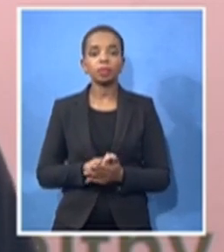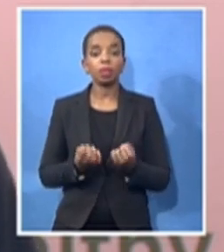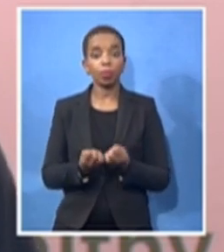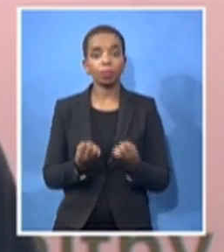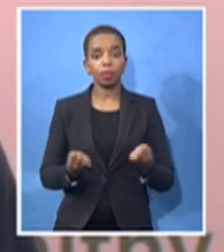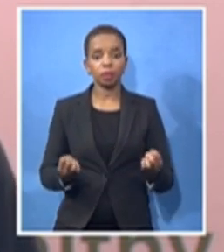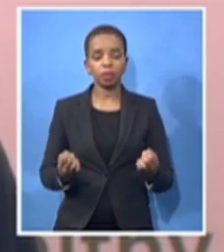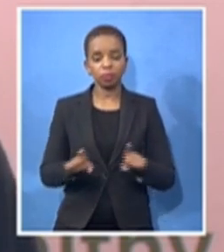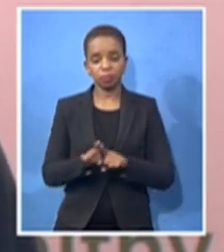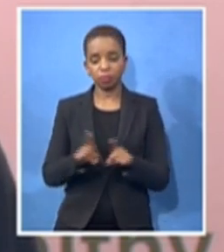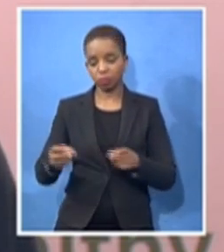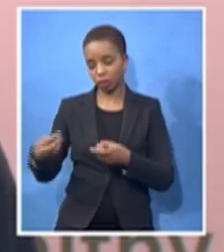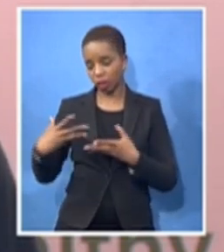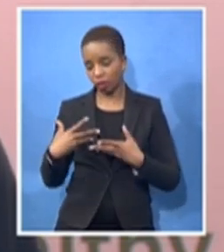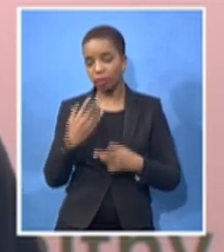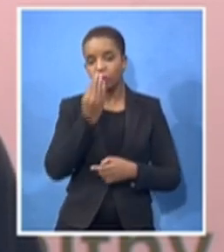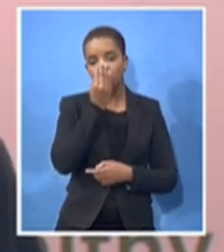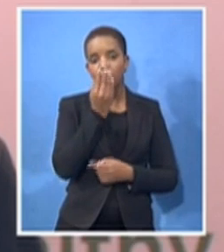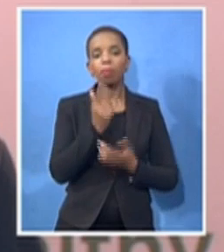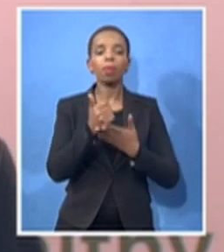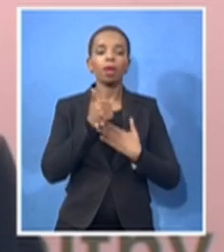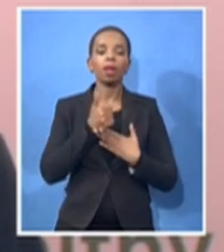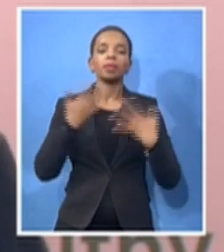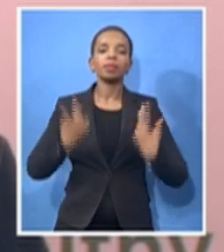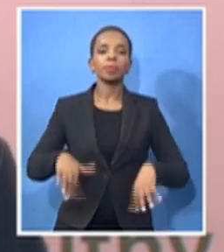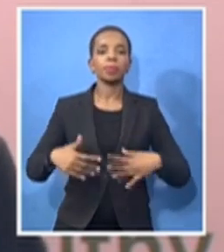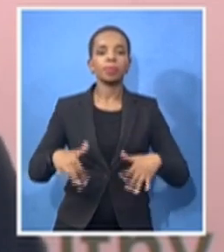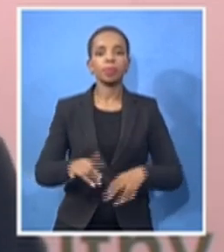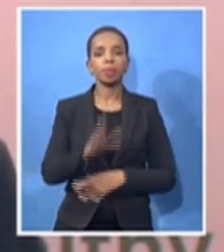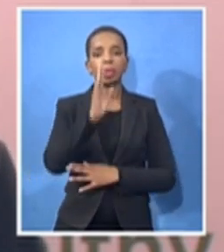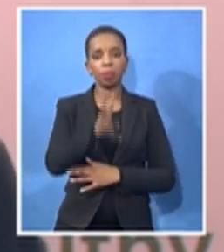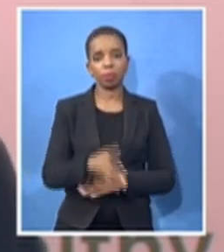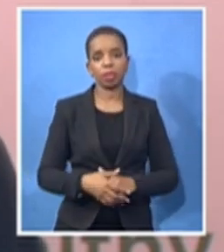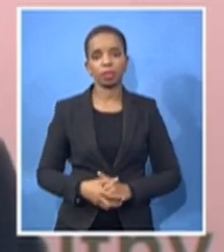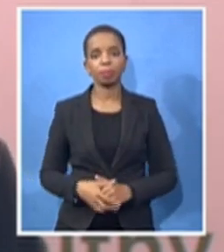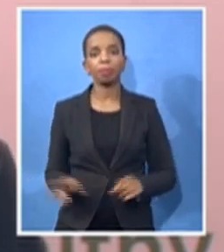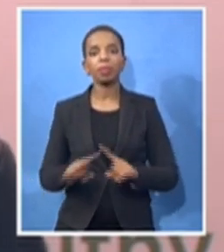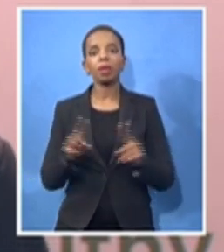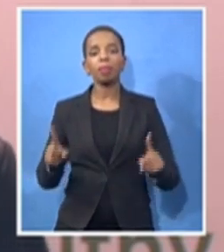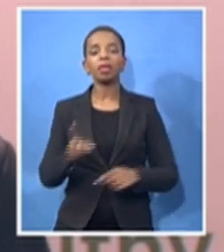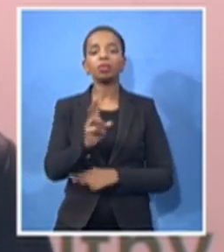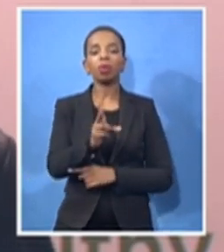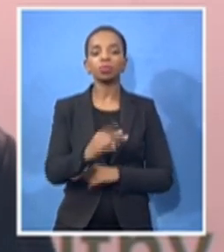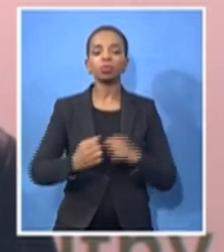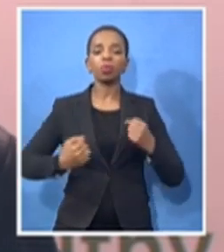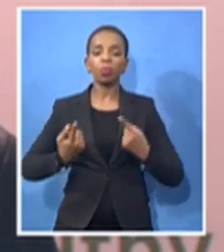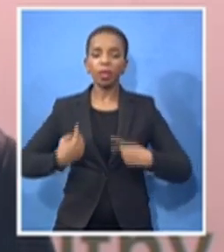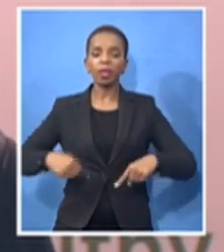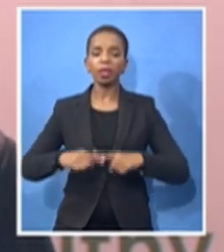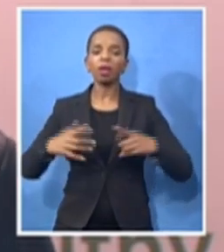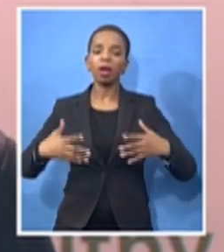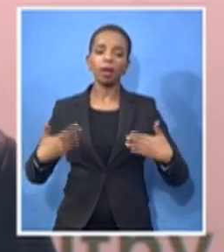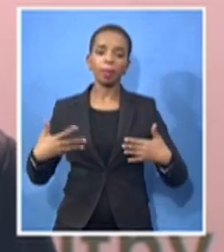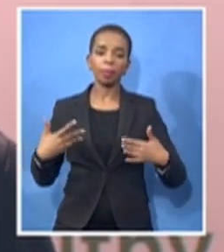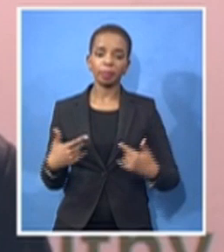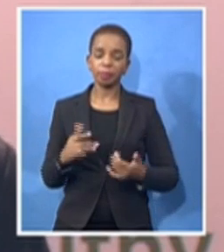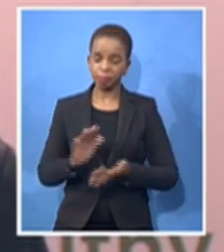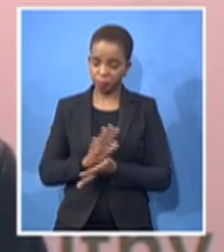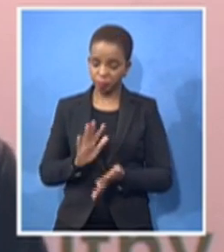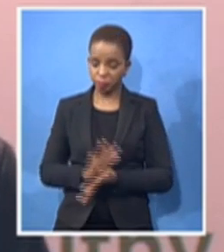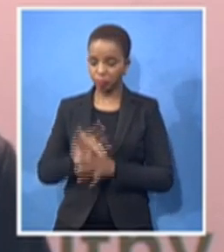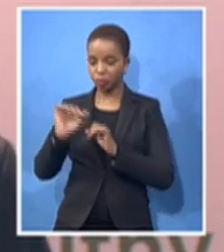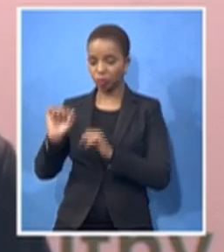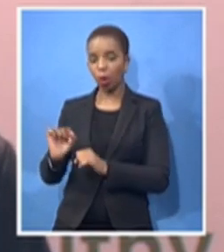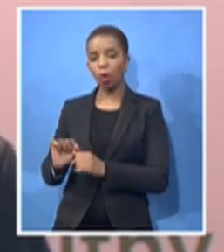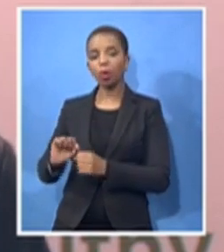we are very grateful for your support, broader, as you have also mentioned, your support in this pandemic